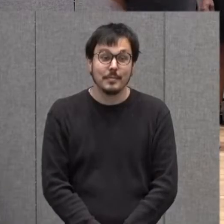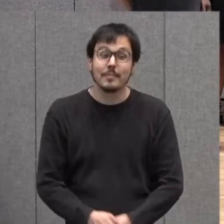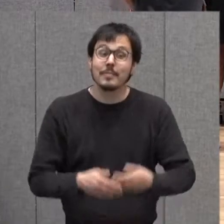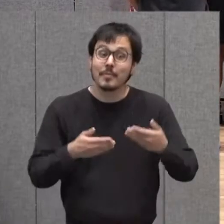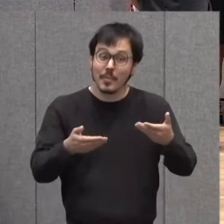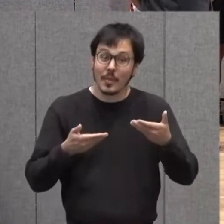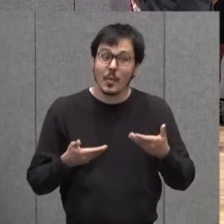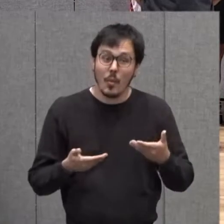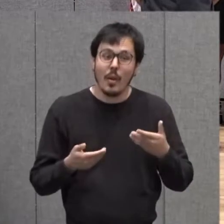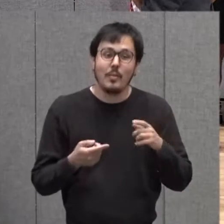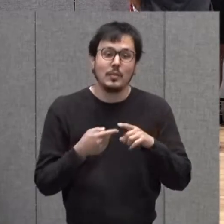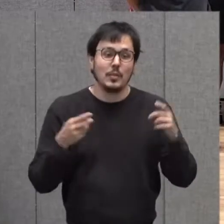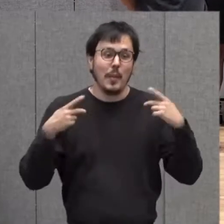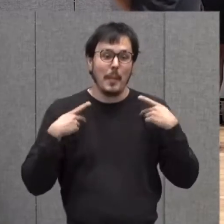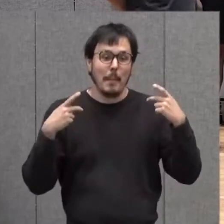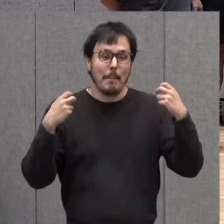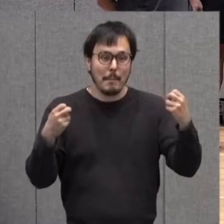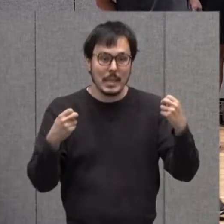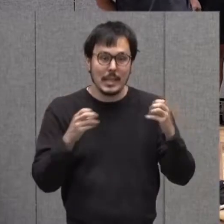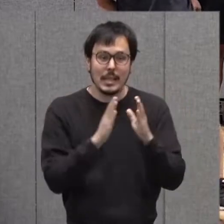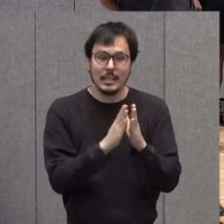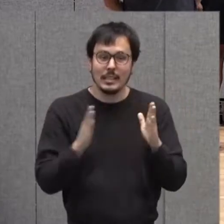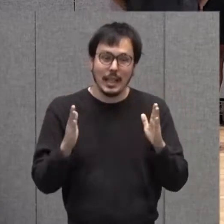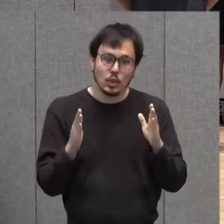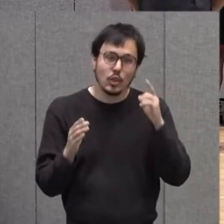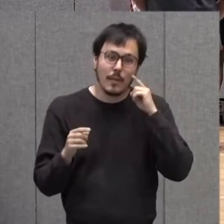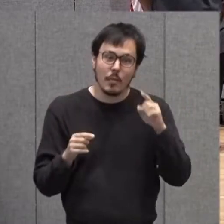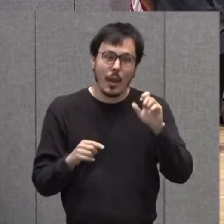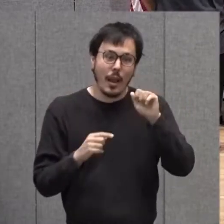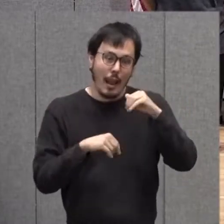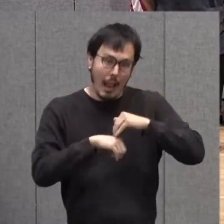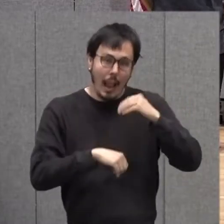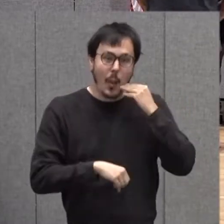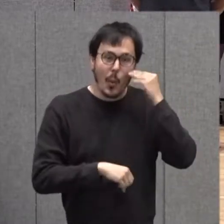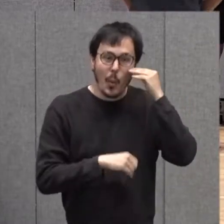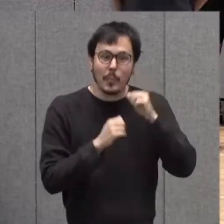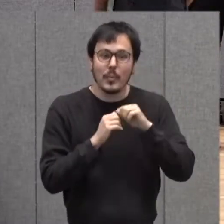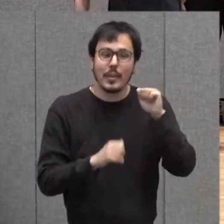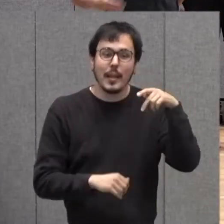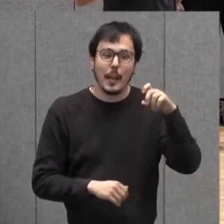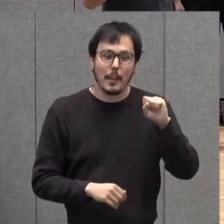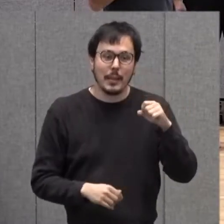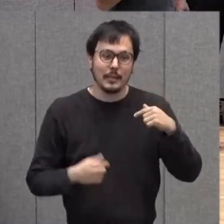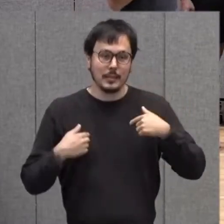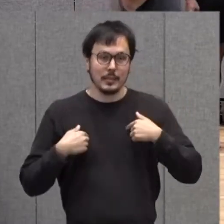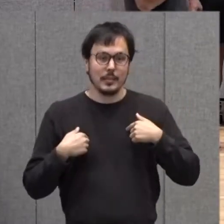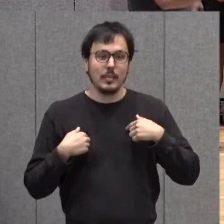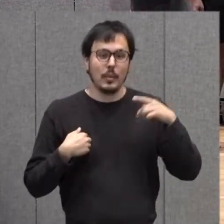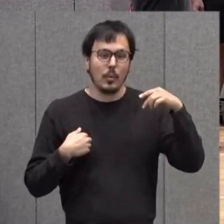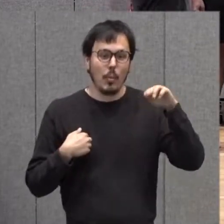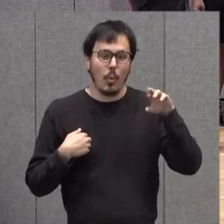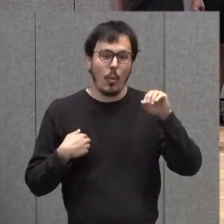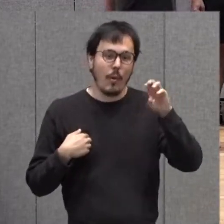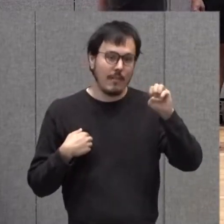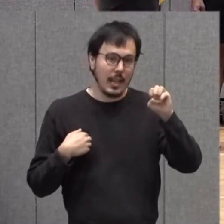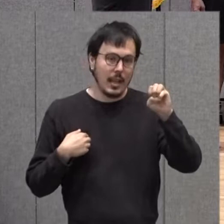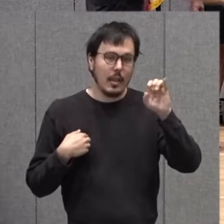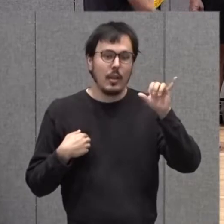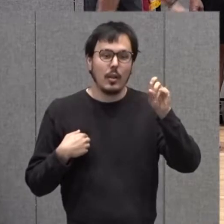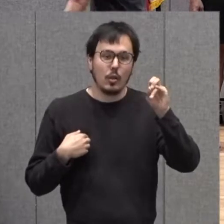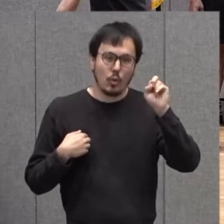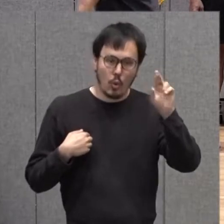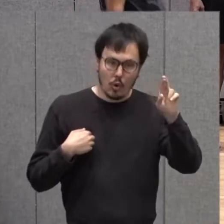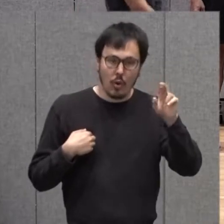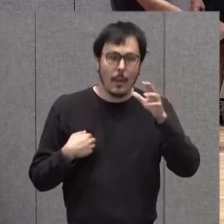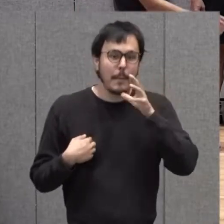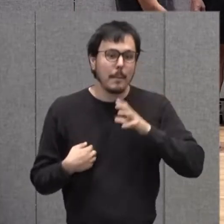Welcome to our PE edition of At Home with APS. I am Profe Yoder. We have Ms. Hornbeck,